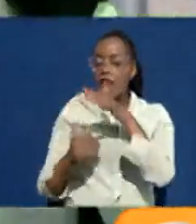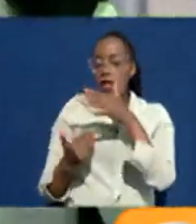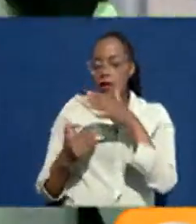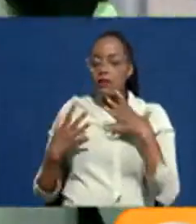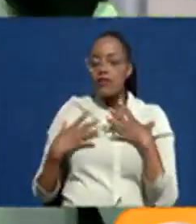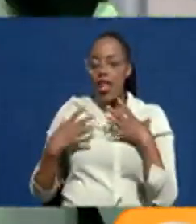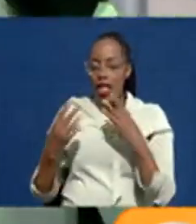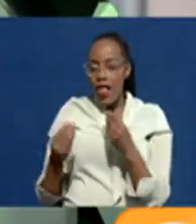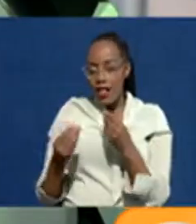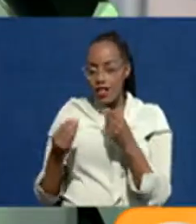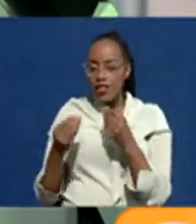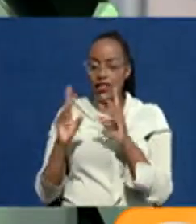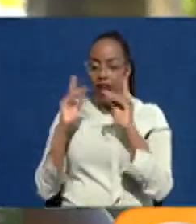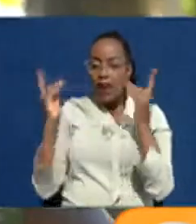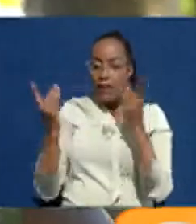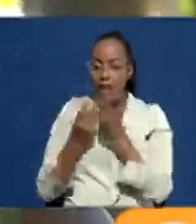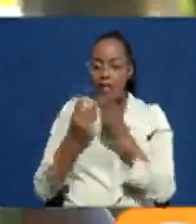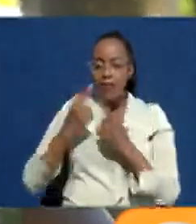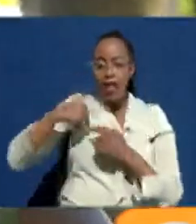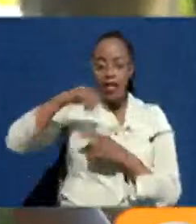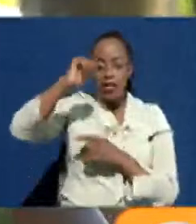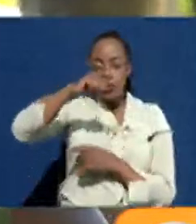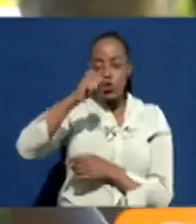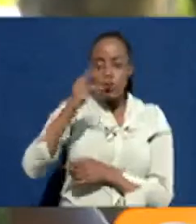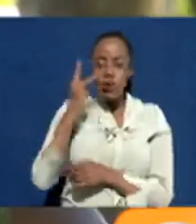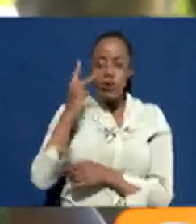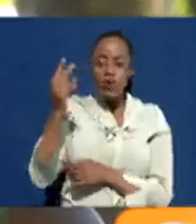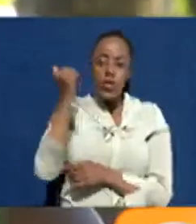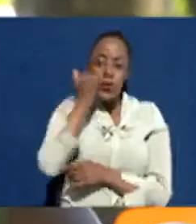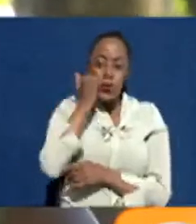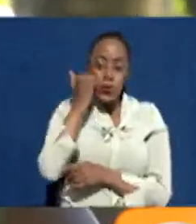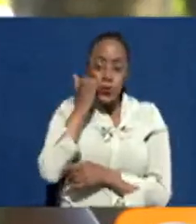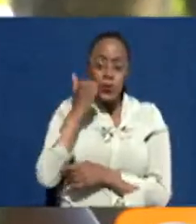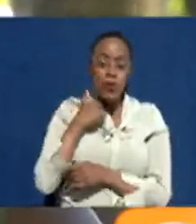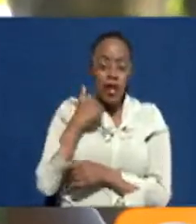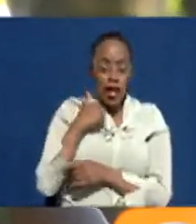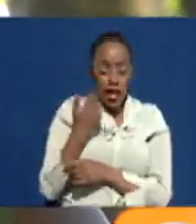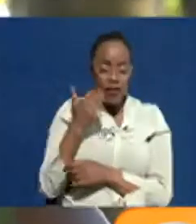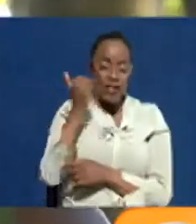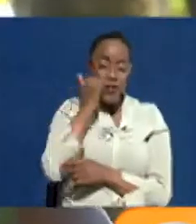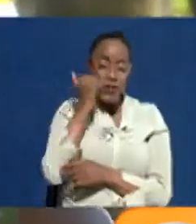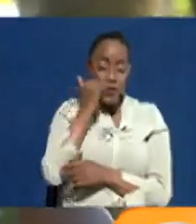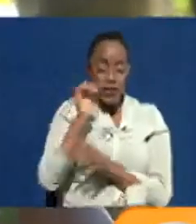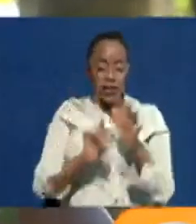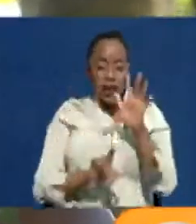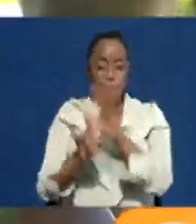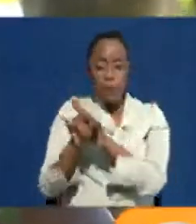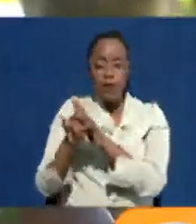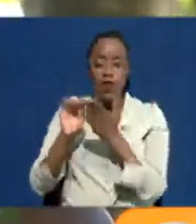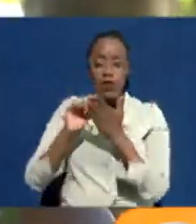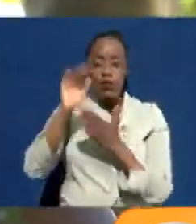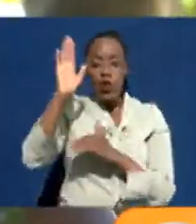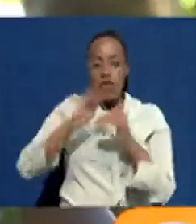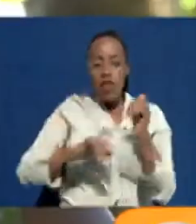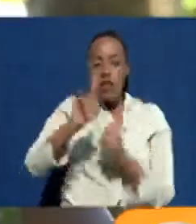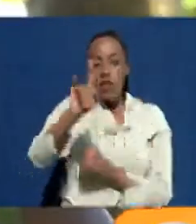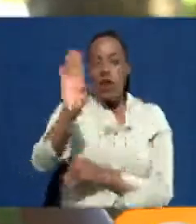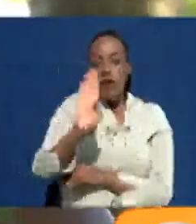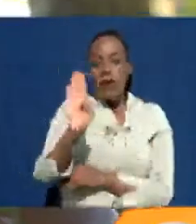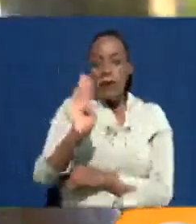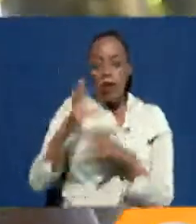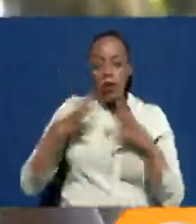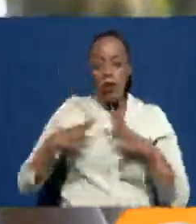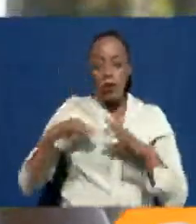would appreciate. There are diseases that cause substantial illnesses in more than 1 billion people